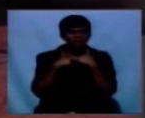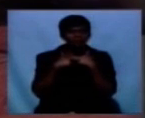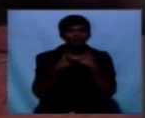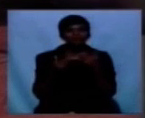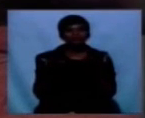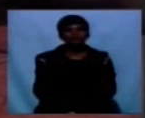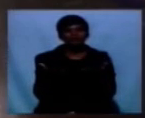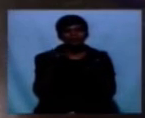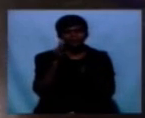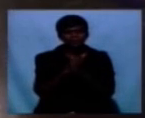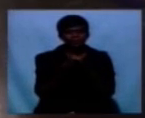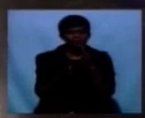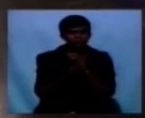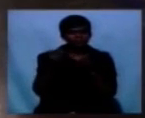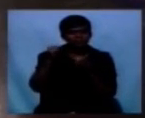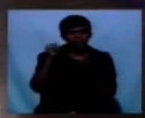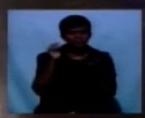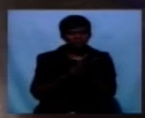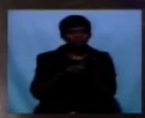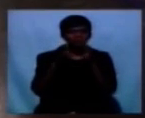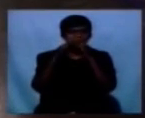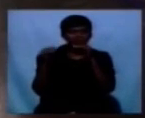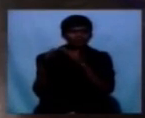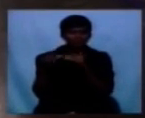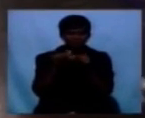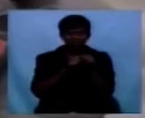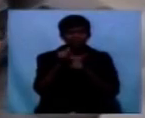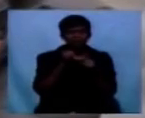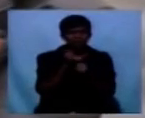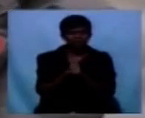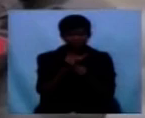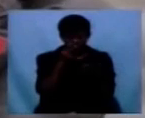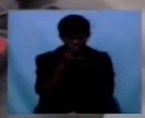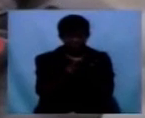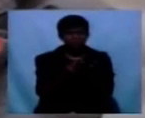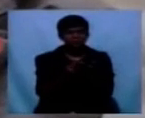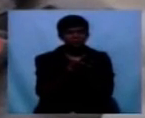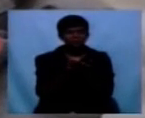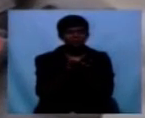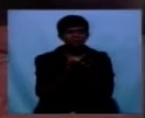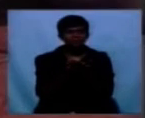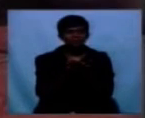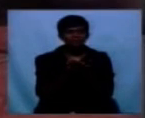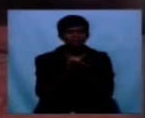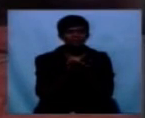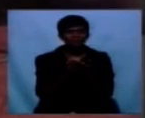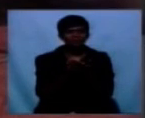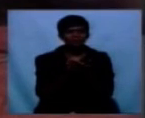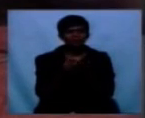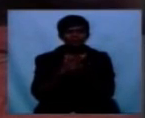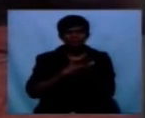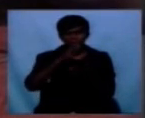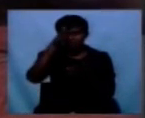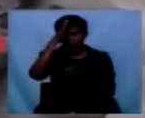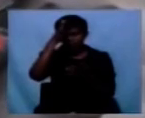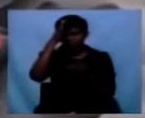to build at least 10,000 housing units annually. I wanted to look at that. My father but the pricing hasn't been very friendly to them. My father told me,